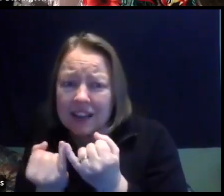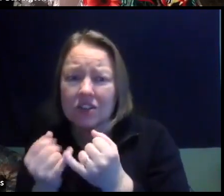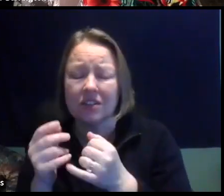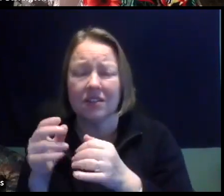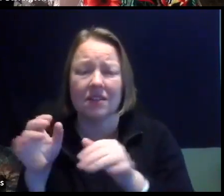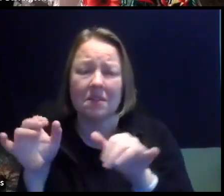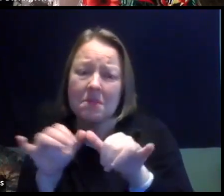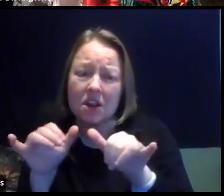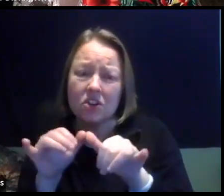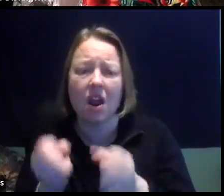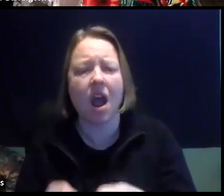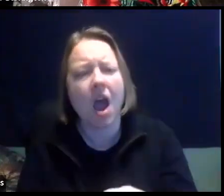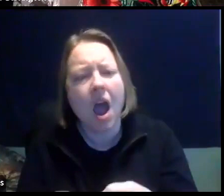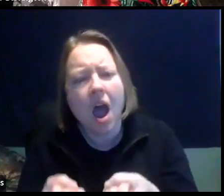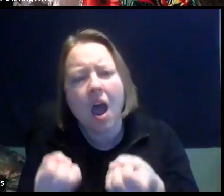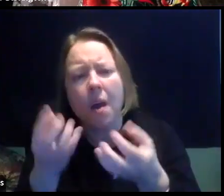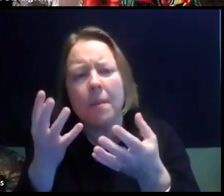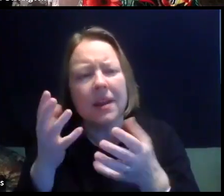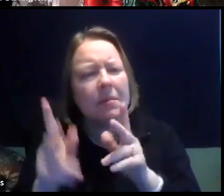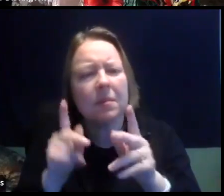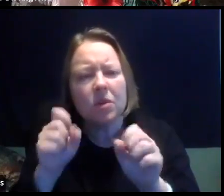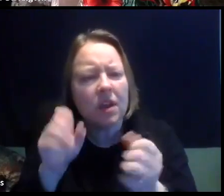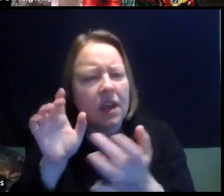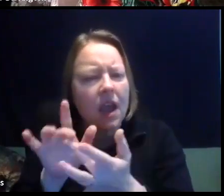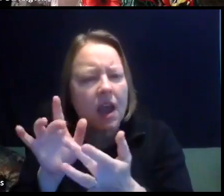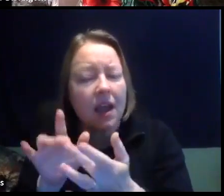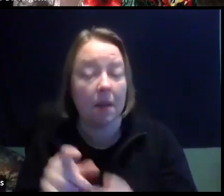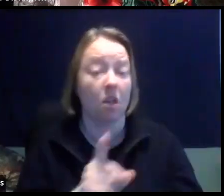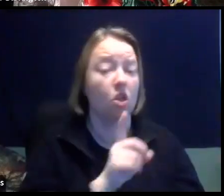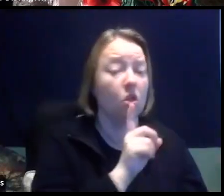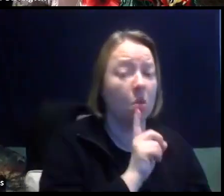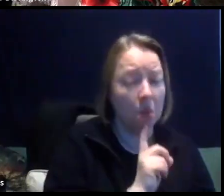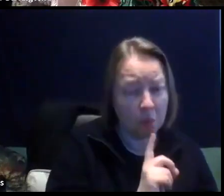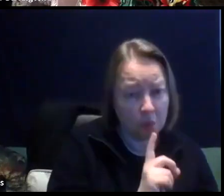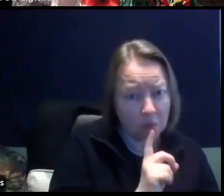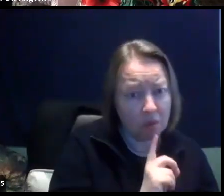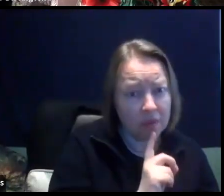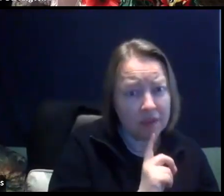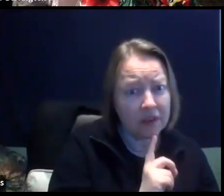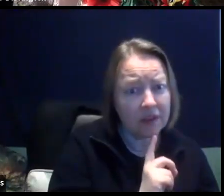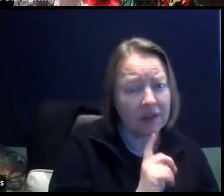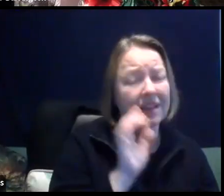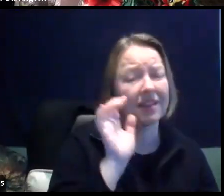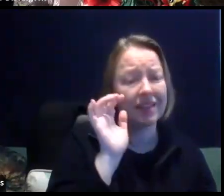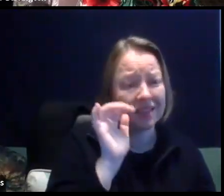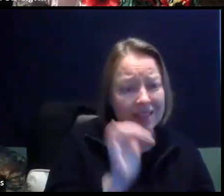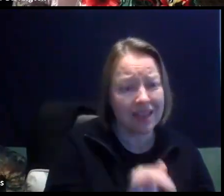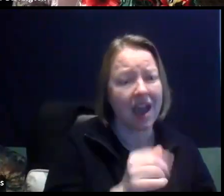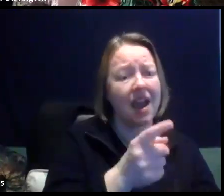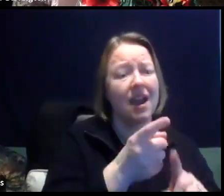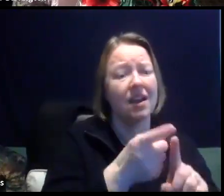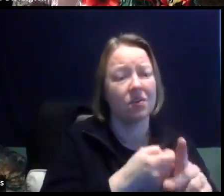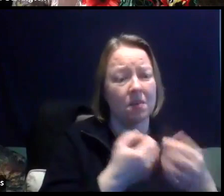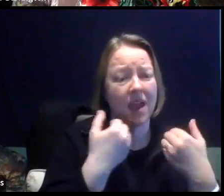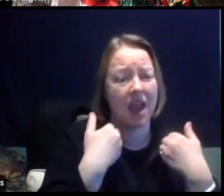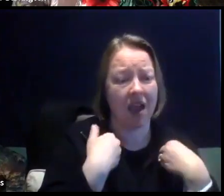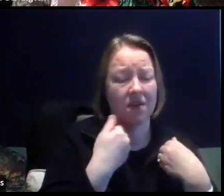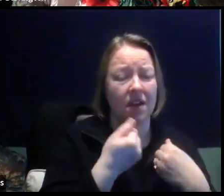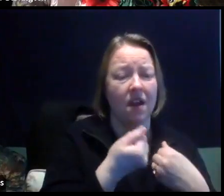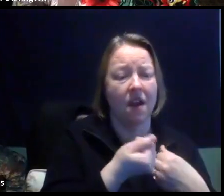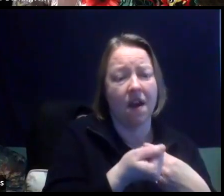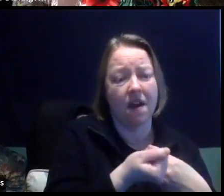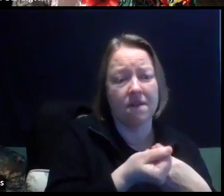of how much contact you have. Loneliness is actually the consequence of having fewer